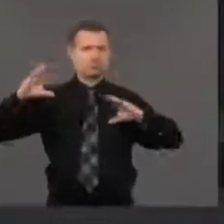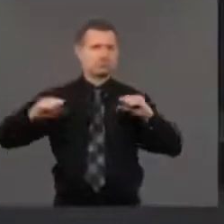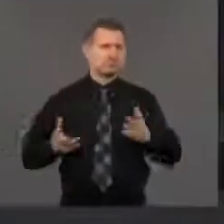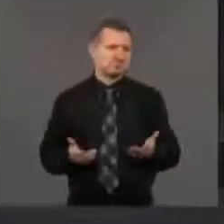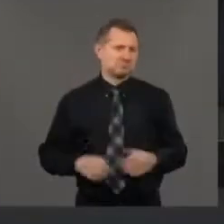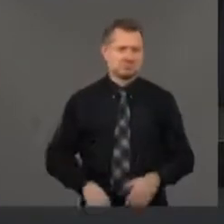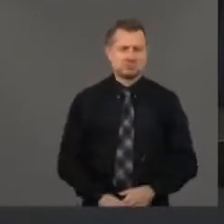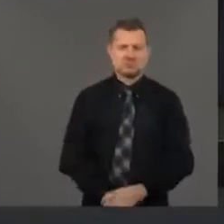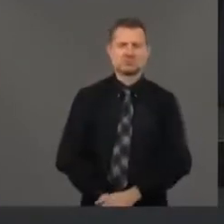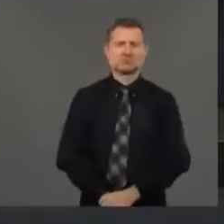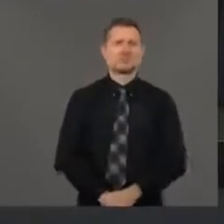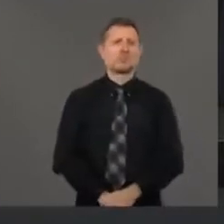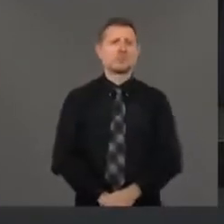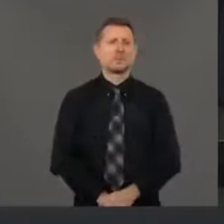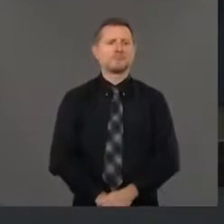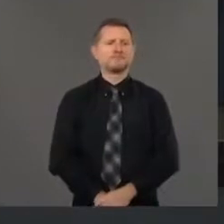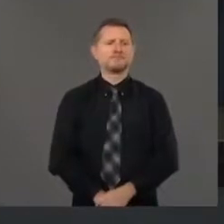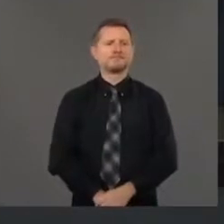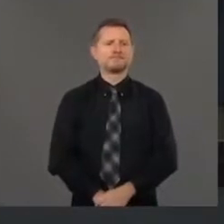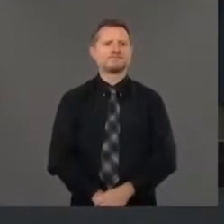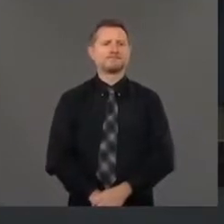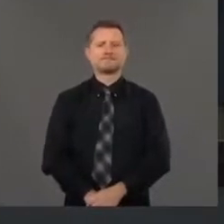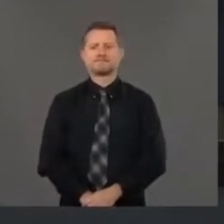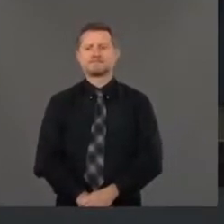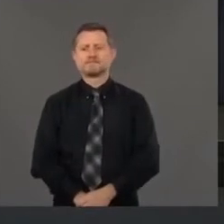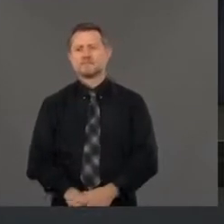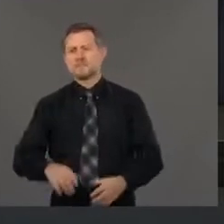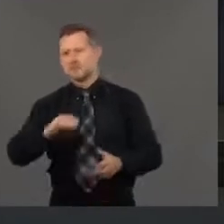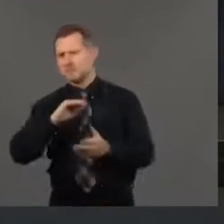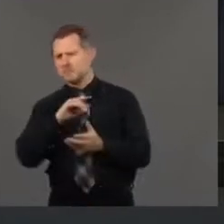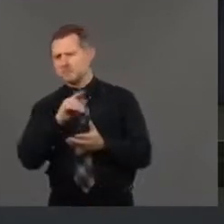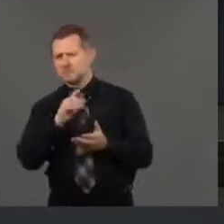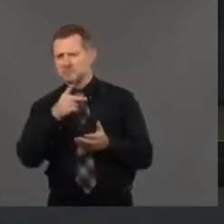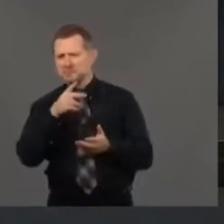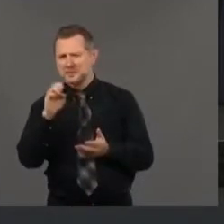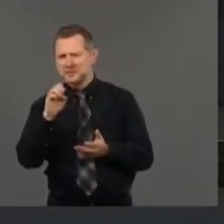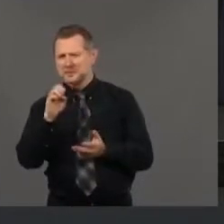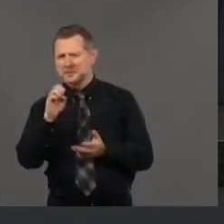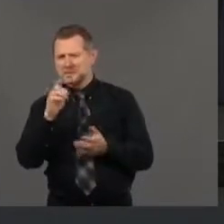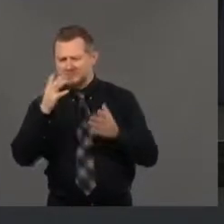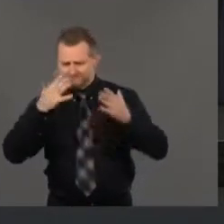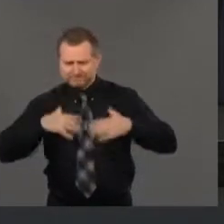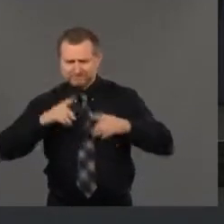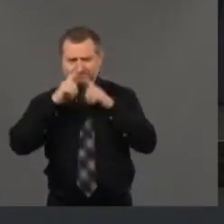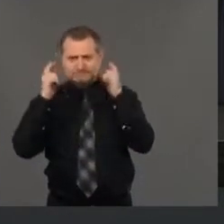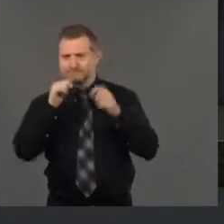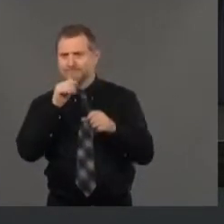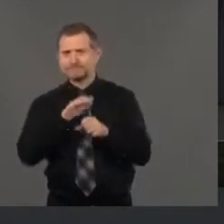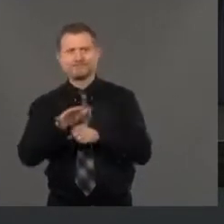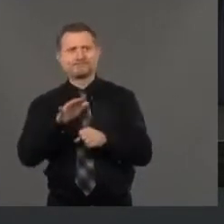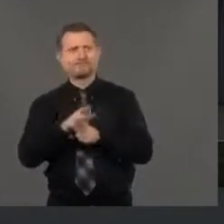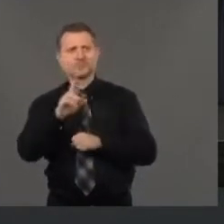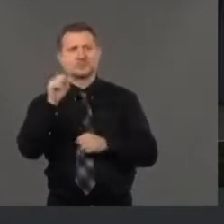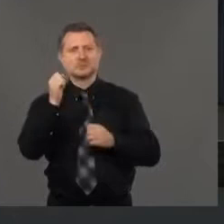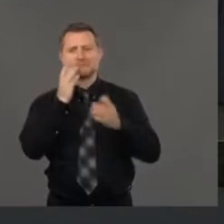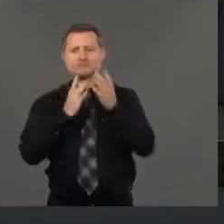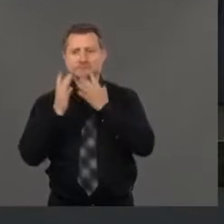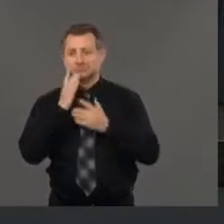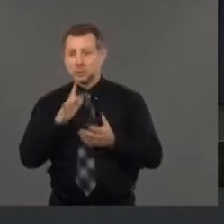There's testing supplies and PPE are increasingly in short supply nationwide. How much progress has New